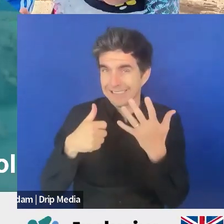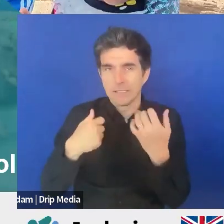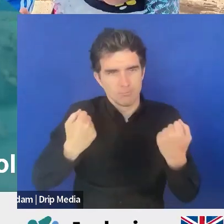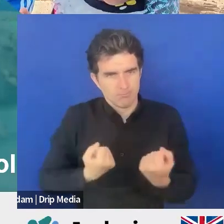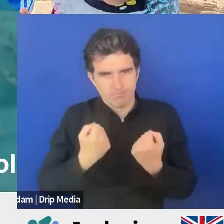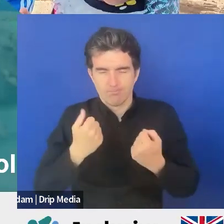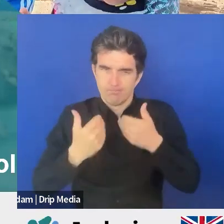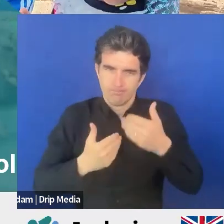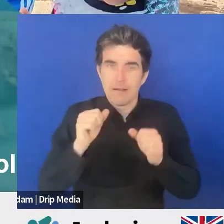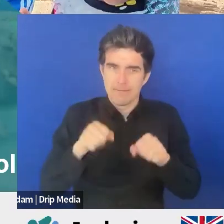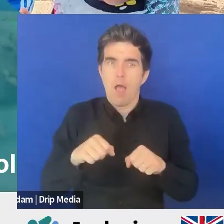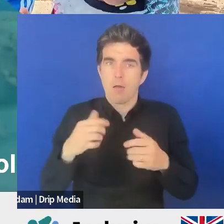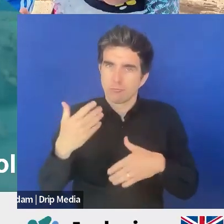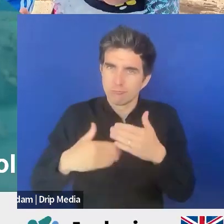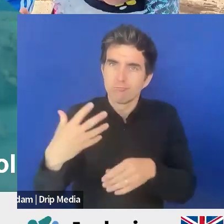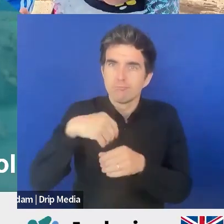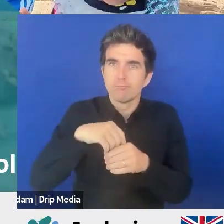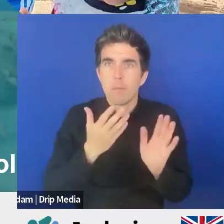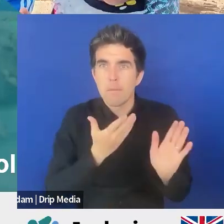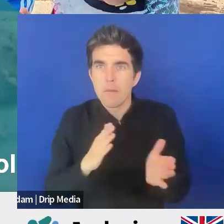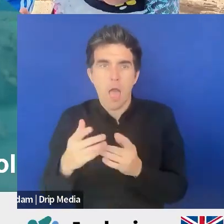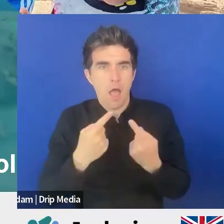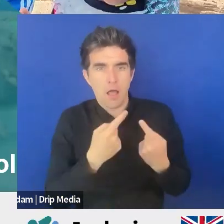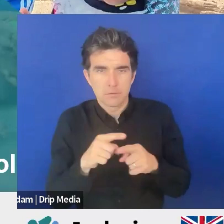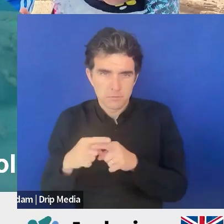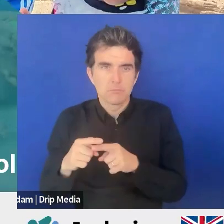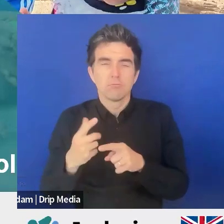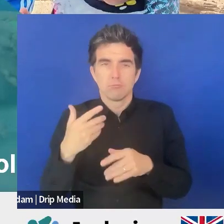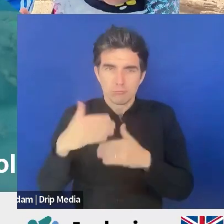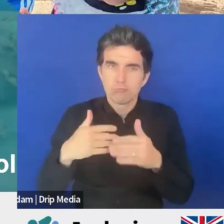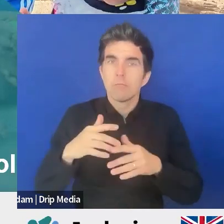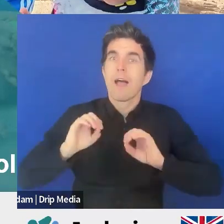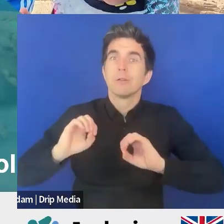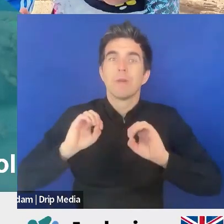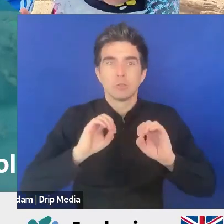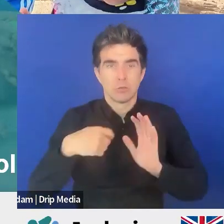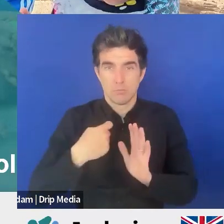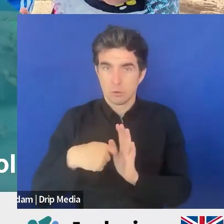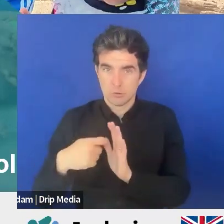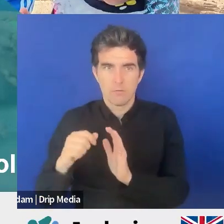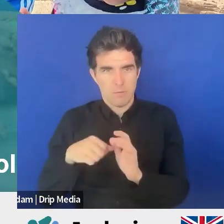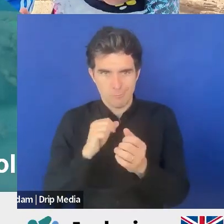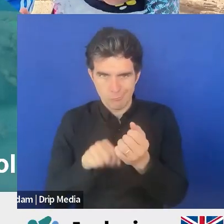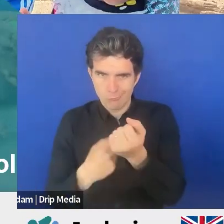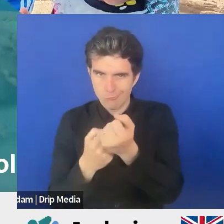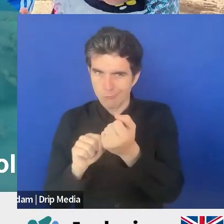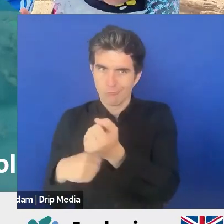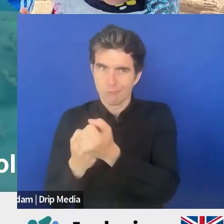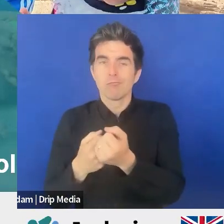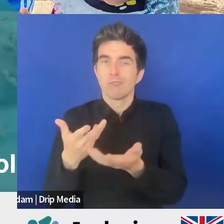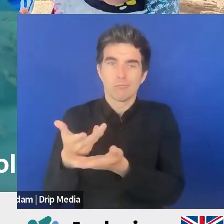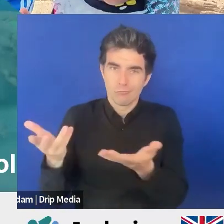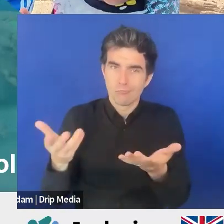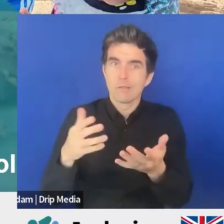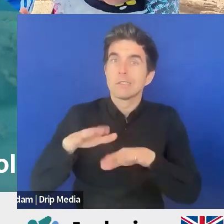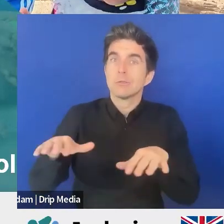with disabilities in schools. So you'll find the 6 actions are on the screen. Today, because